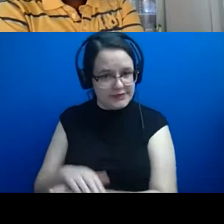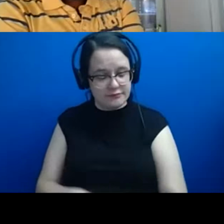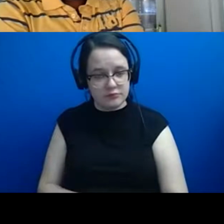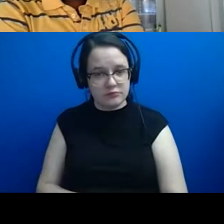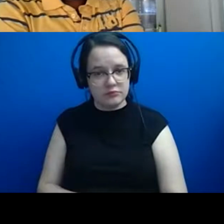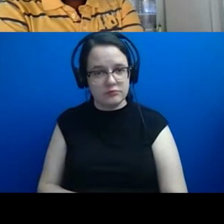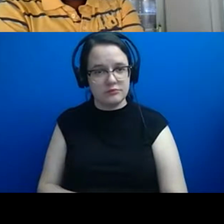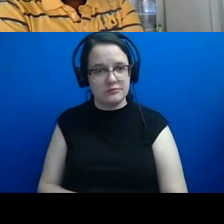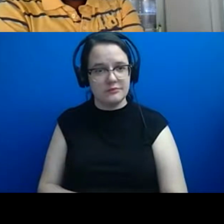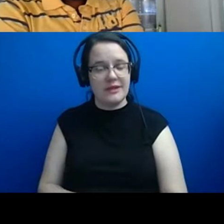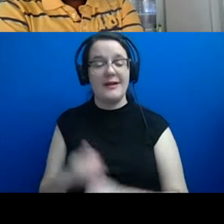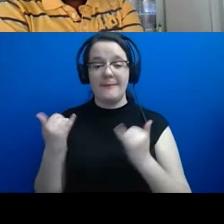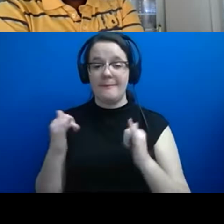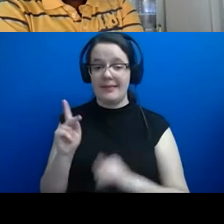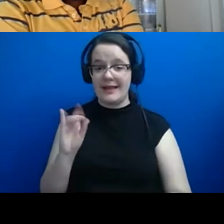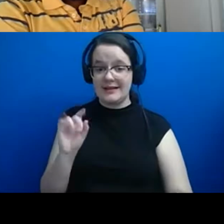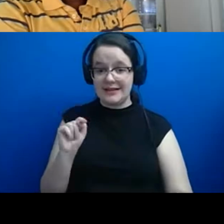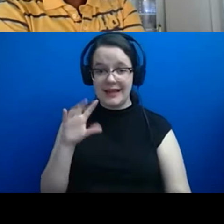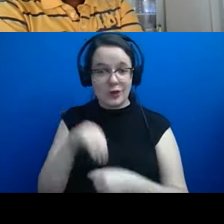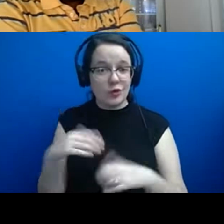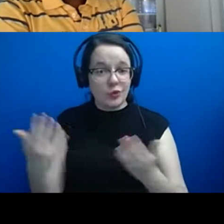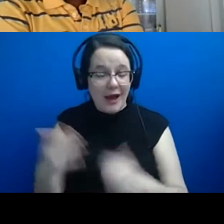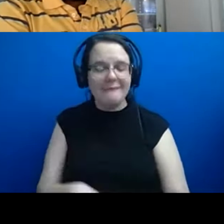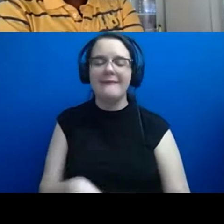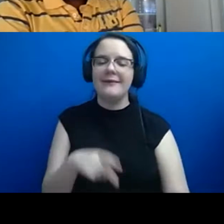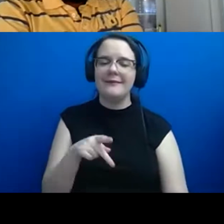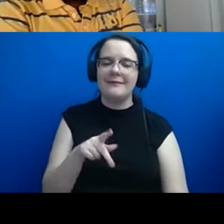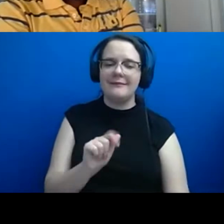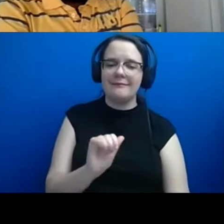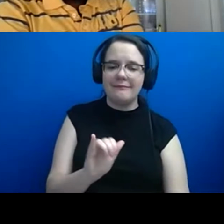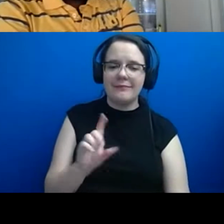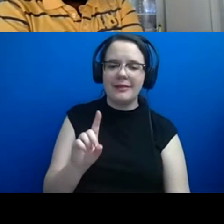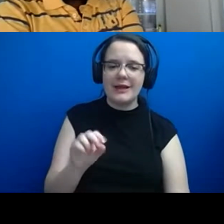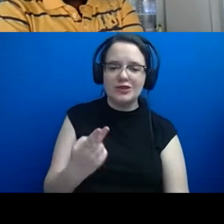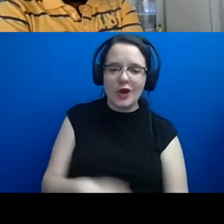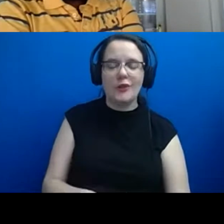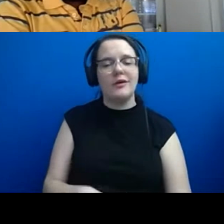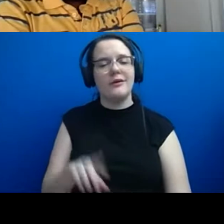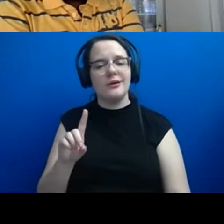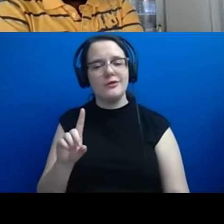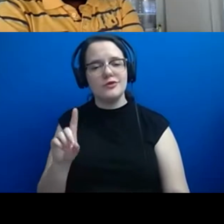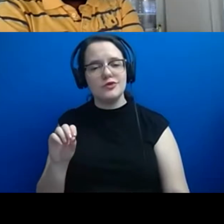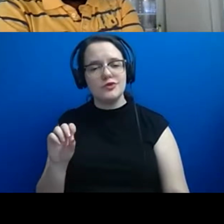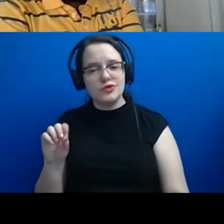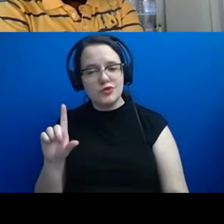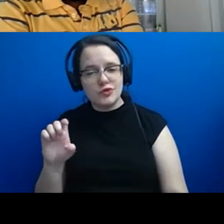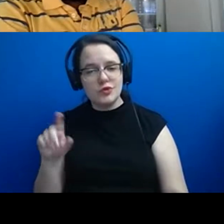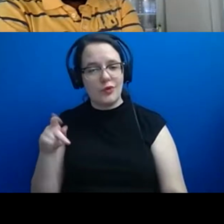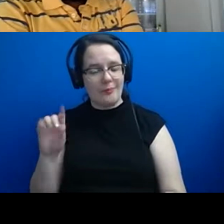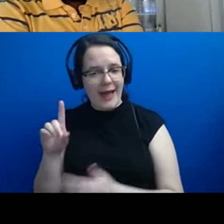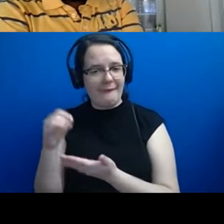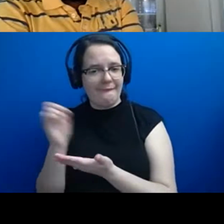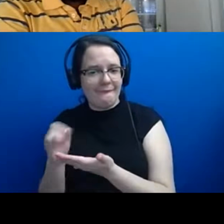play kits included Play-Doh, doodle pads, and animal